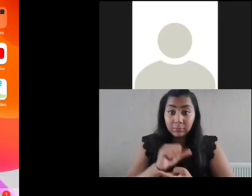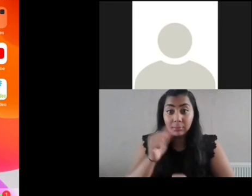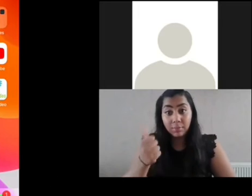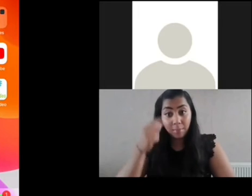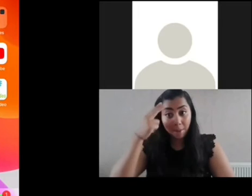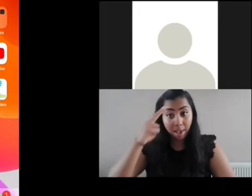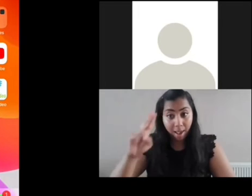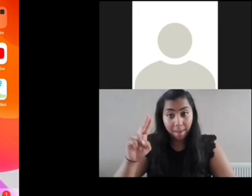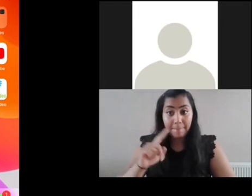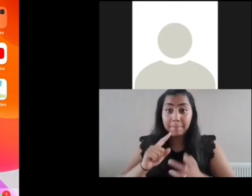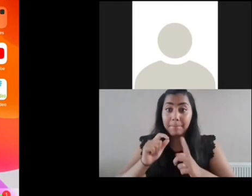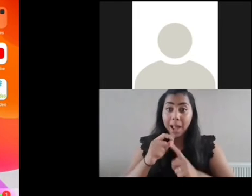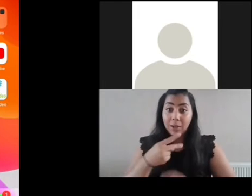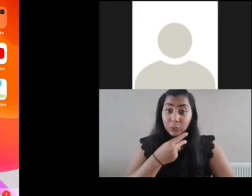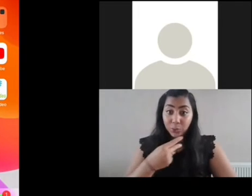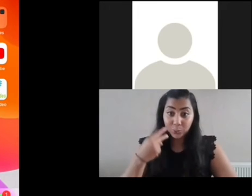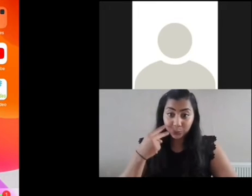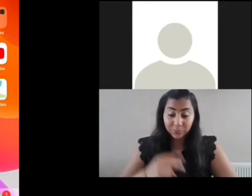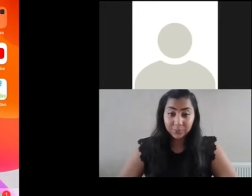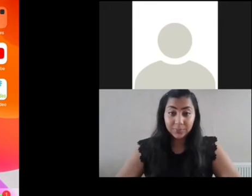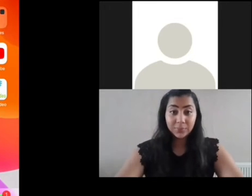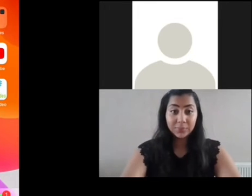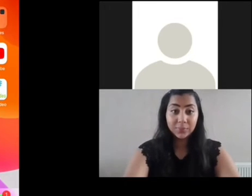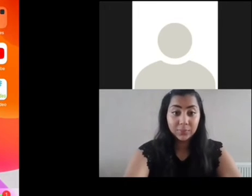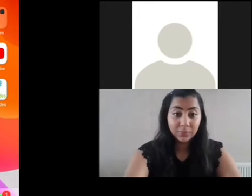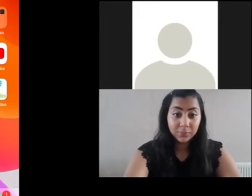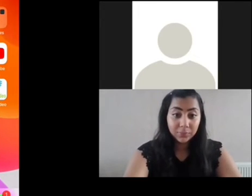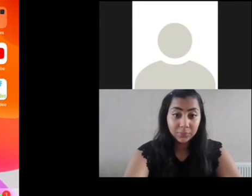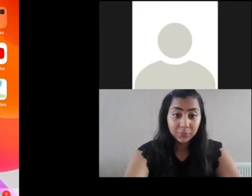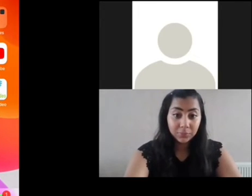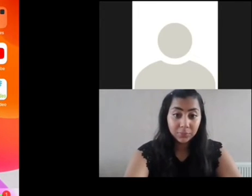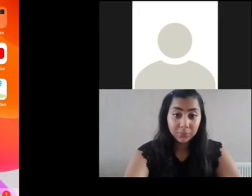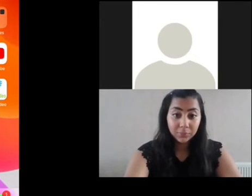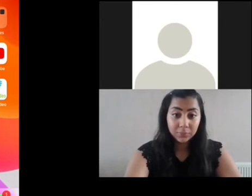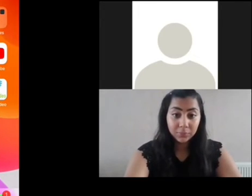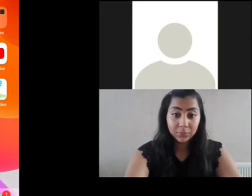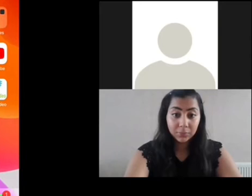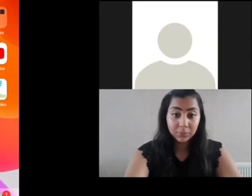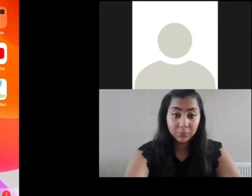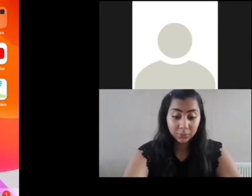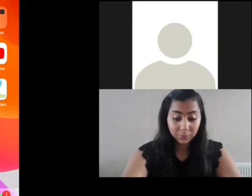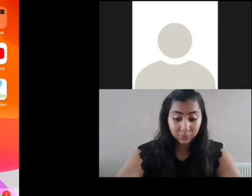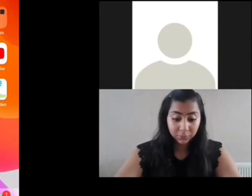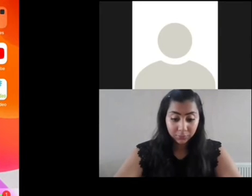You can click onto the app and join a meeting and then add the passcode.